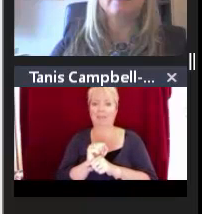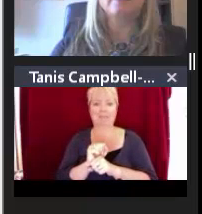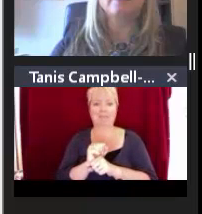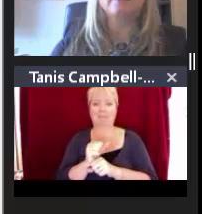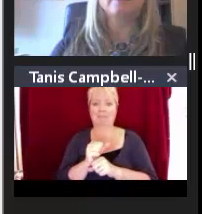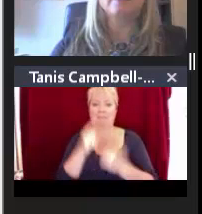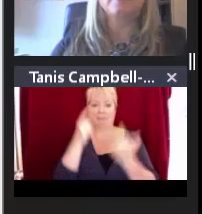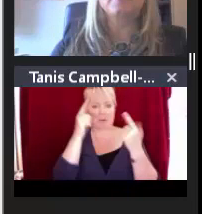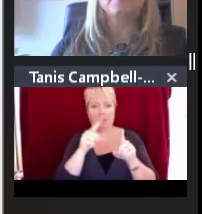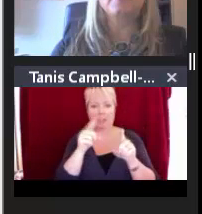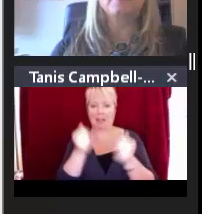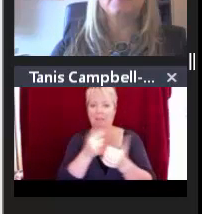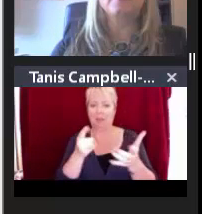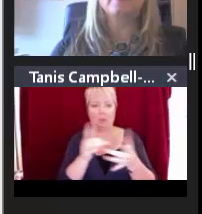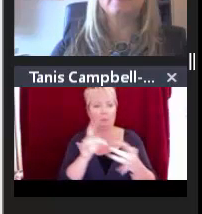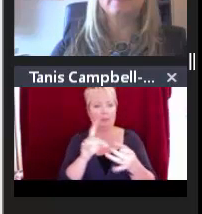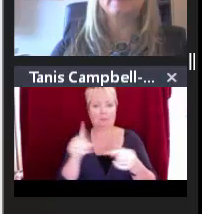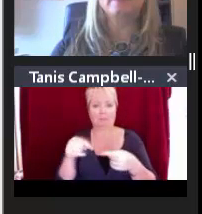the program.